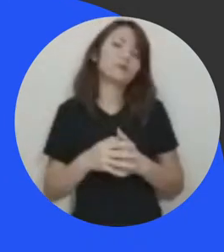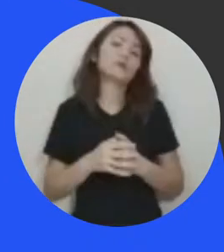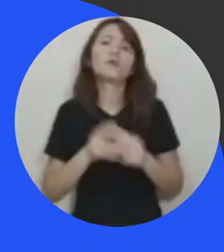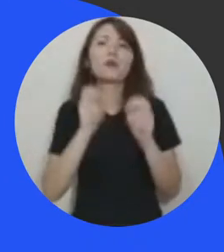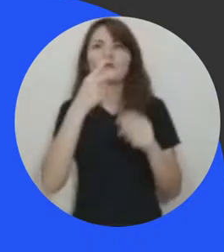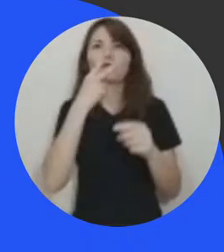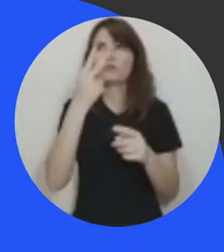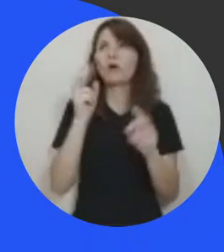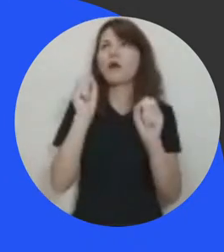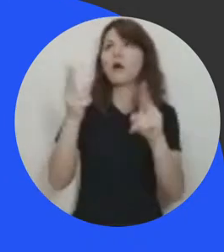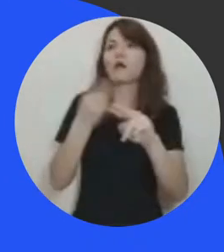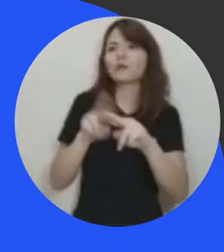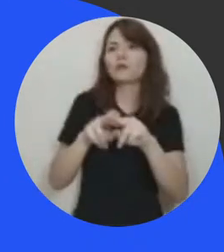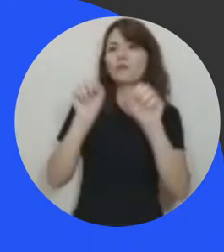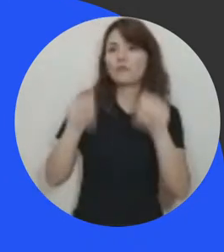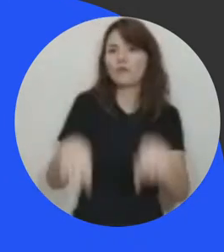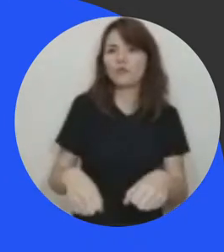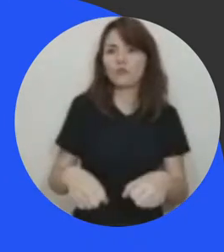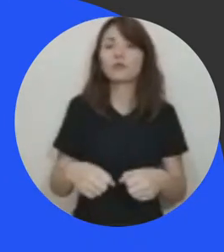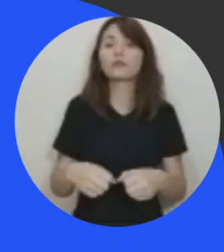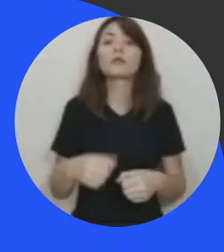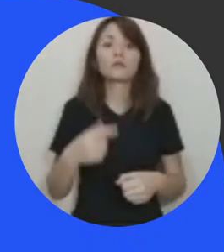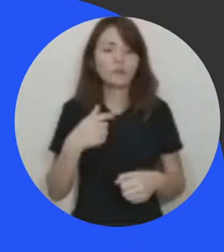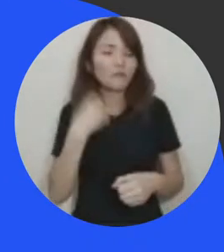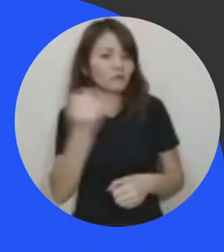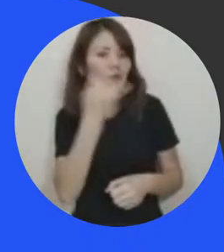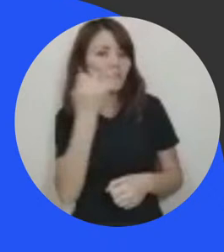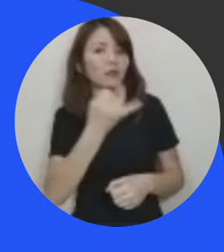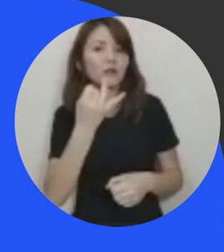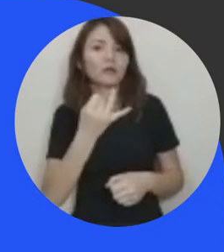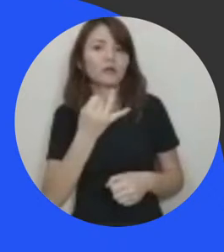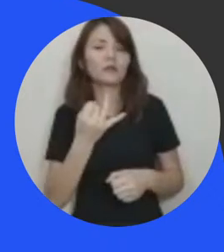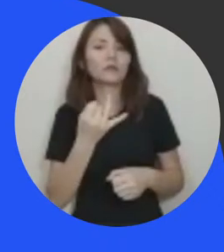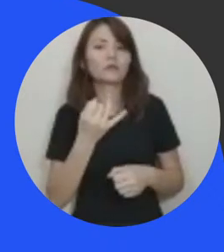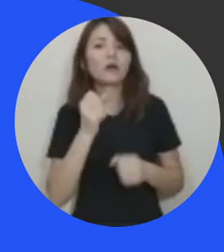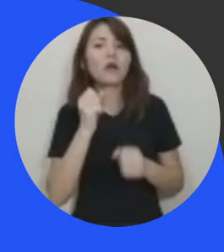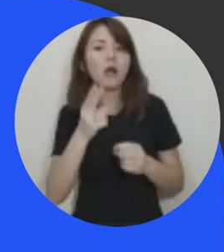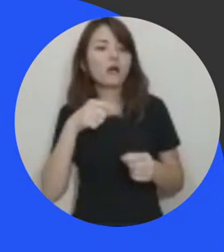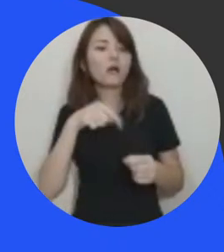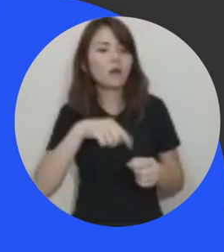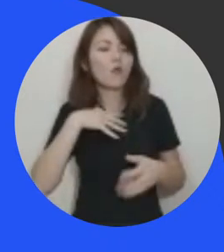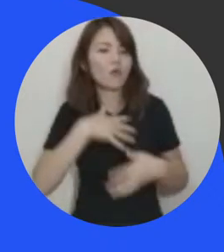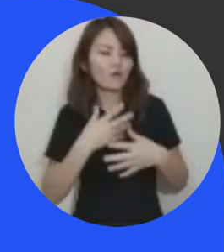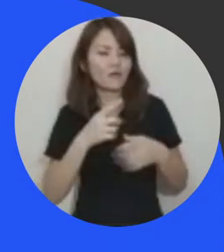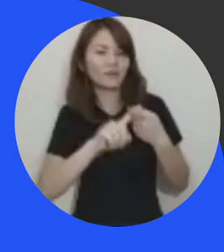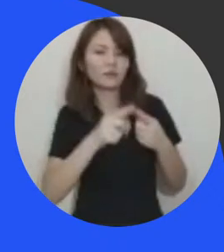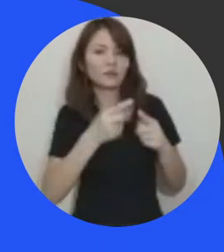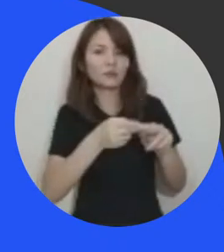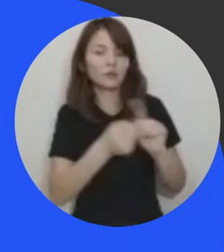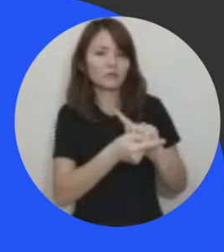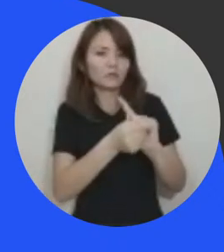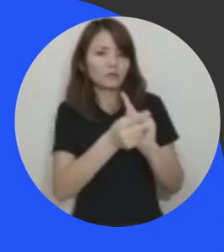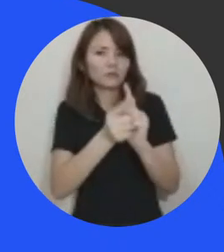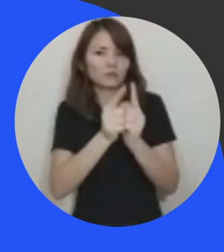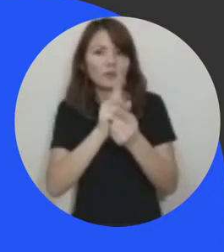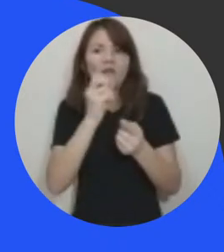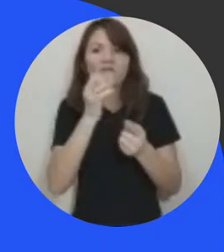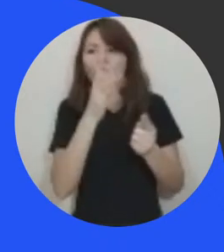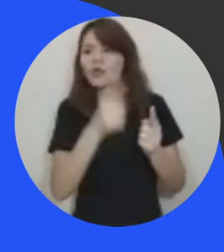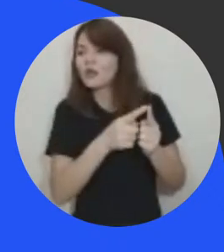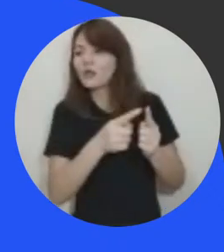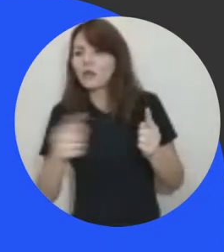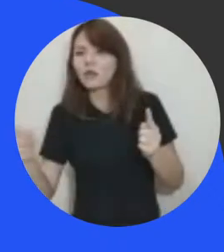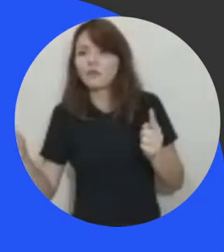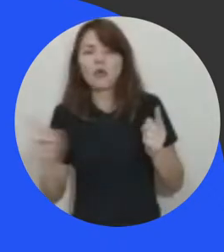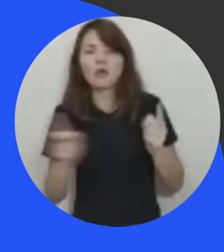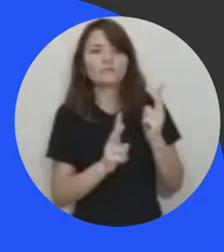we're interested in how organisms change over time, which very loosely is how they evolve. And what happens when